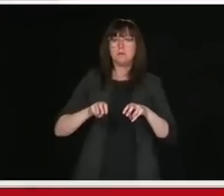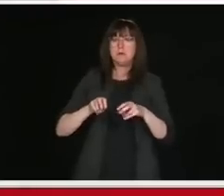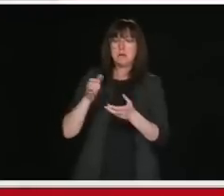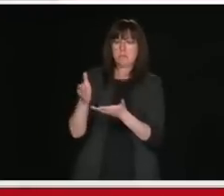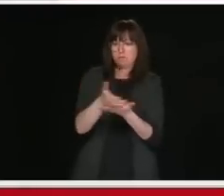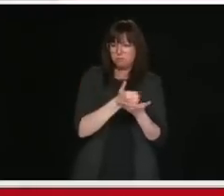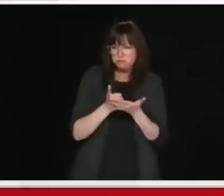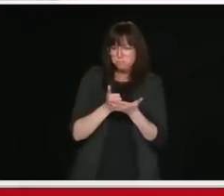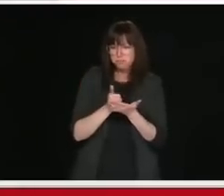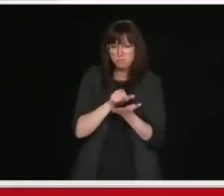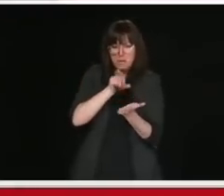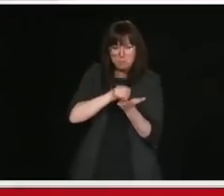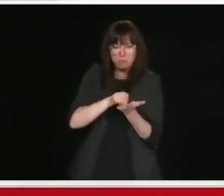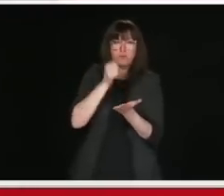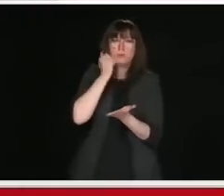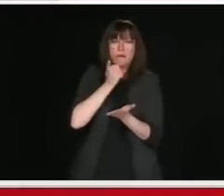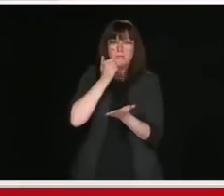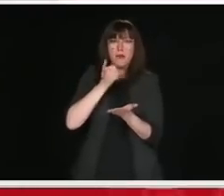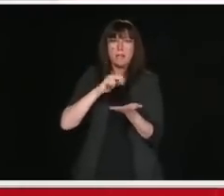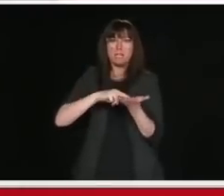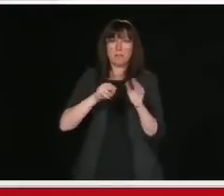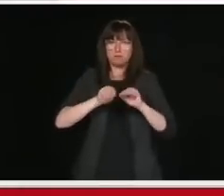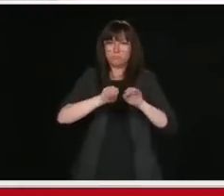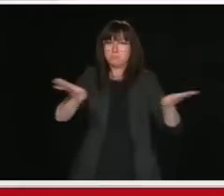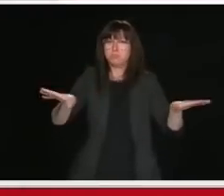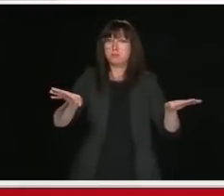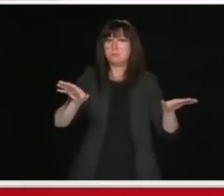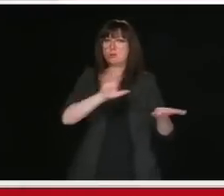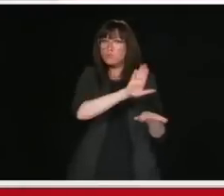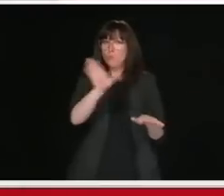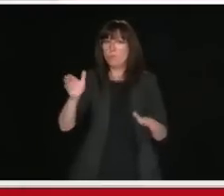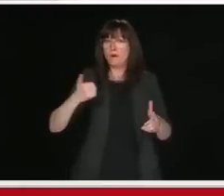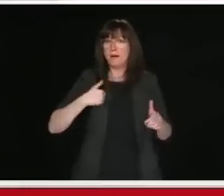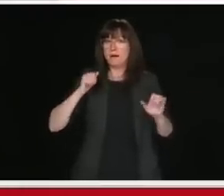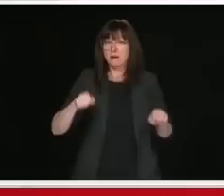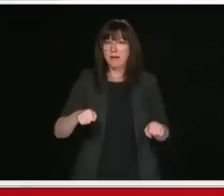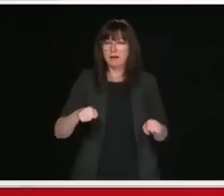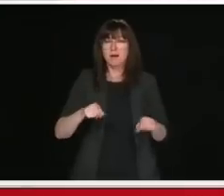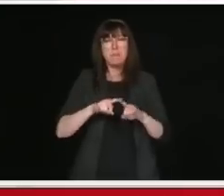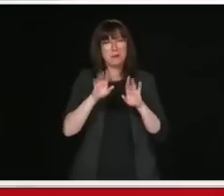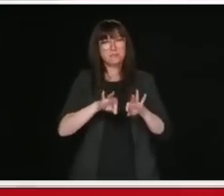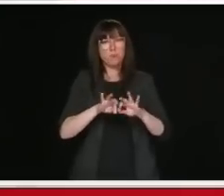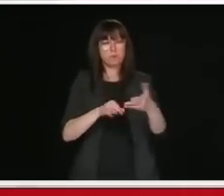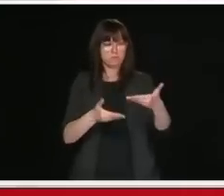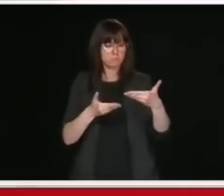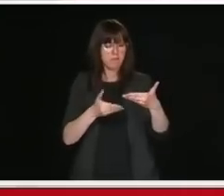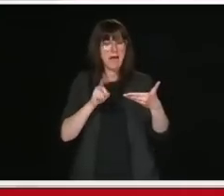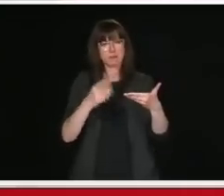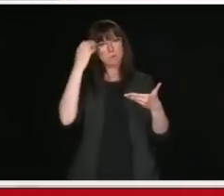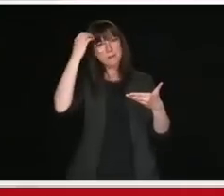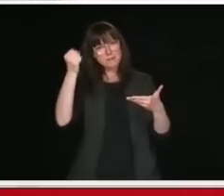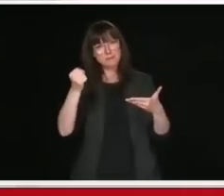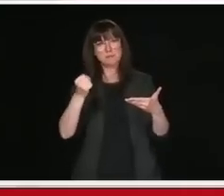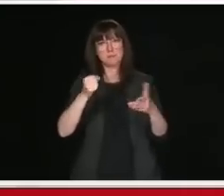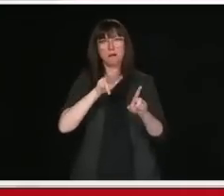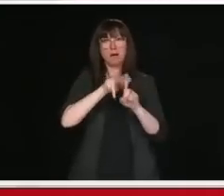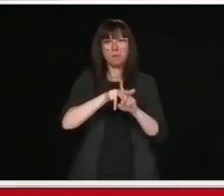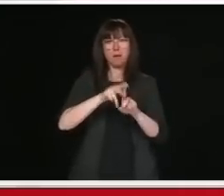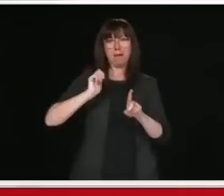it, actually makes sense and reflects what's going to happen in Canada, what's going to happen in various regions across the